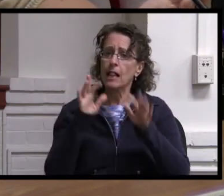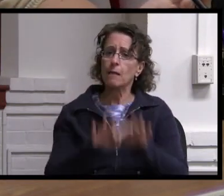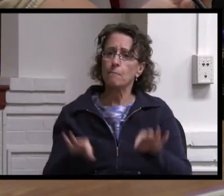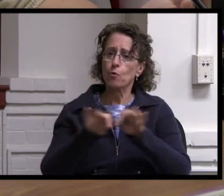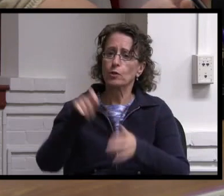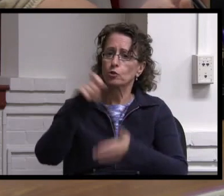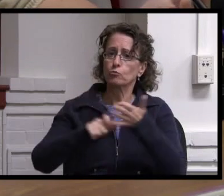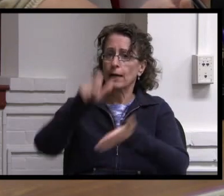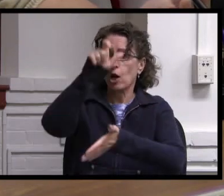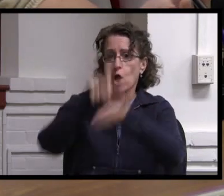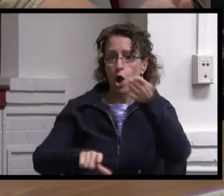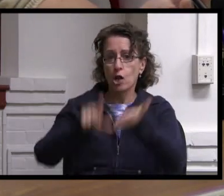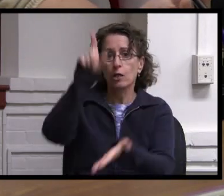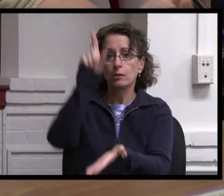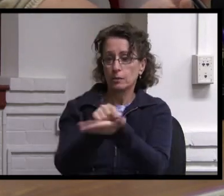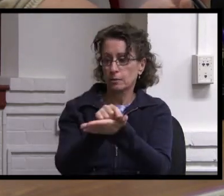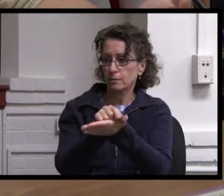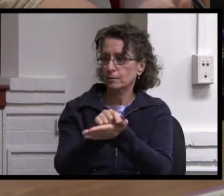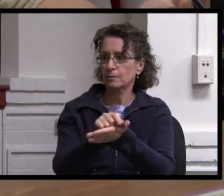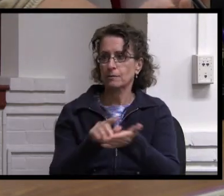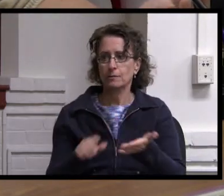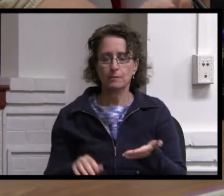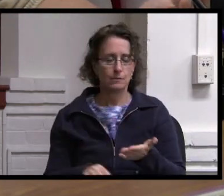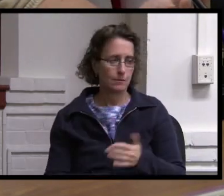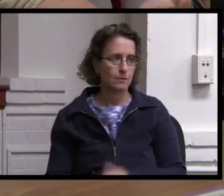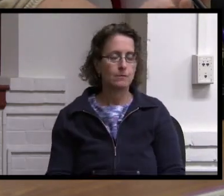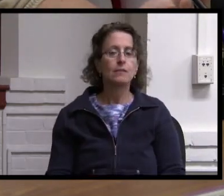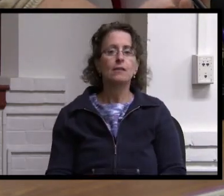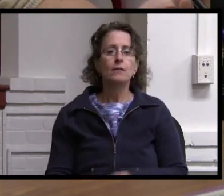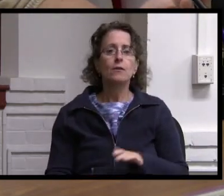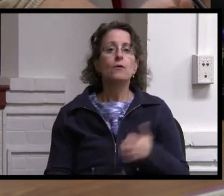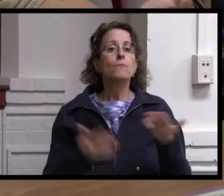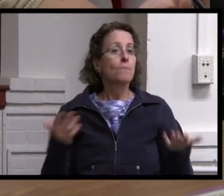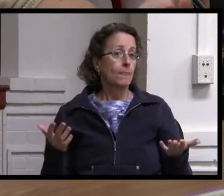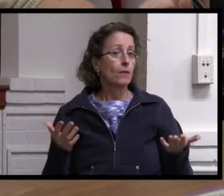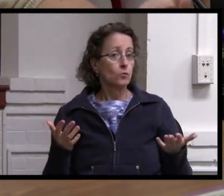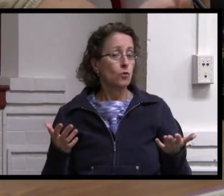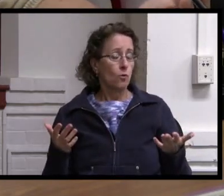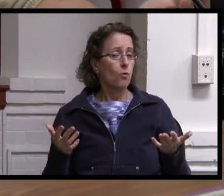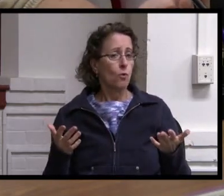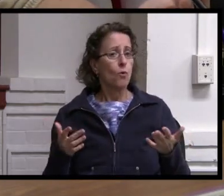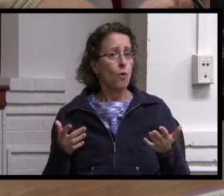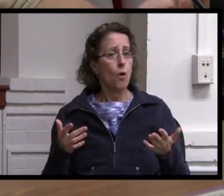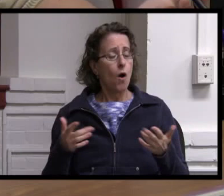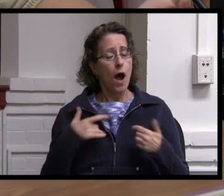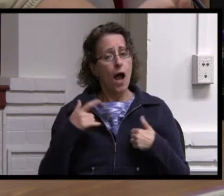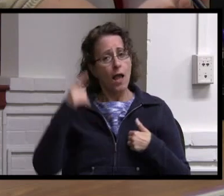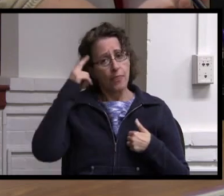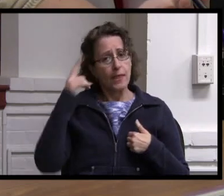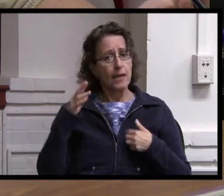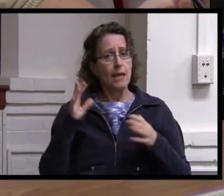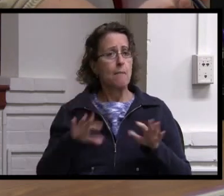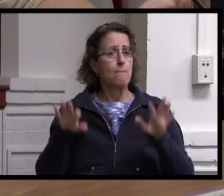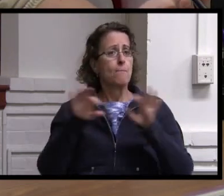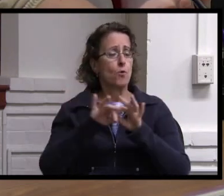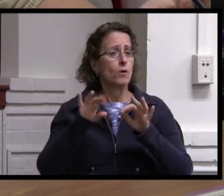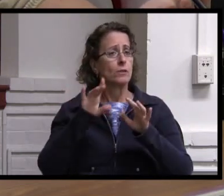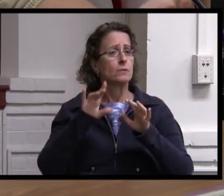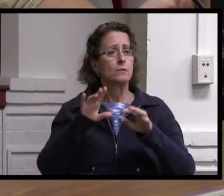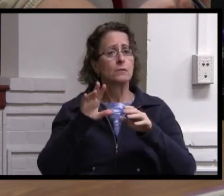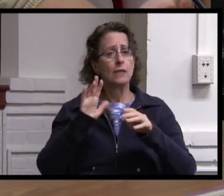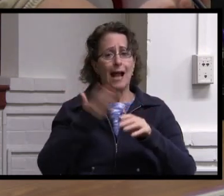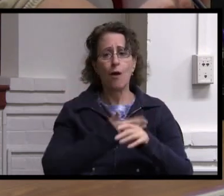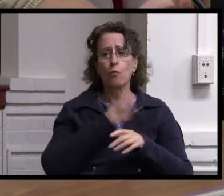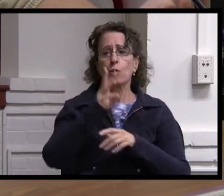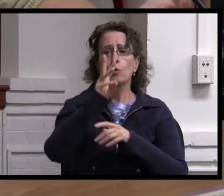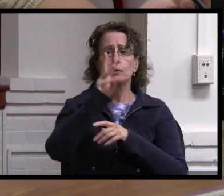saying here is press releases that maybe we share online about some background on why we didn't choose heat pumps and we chose